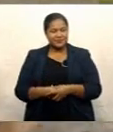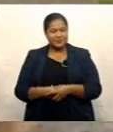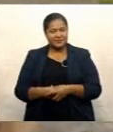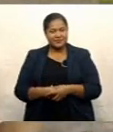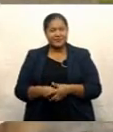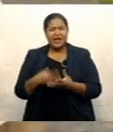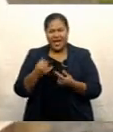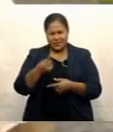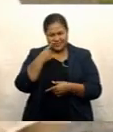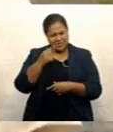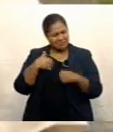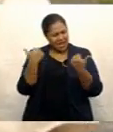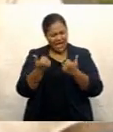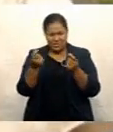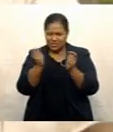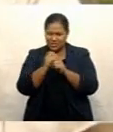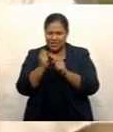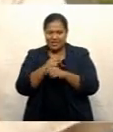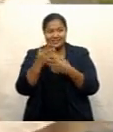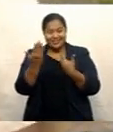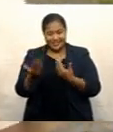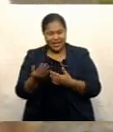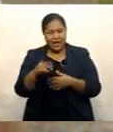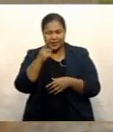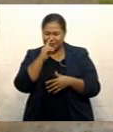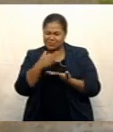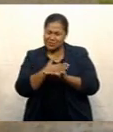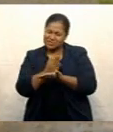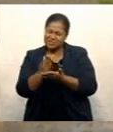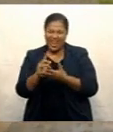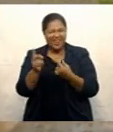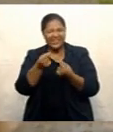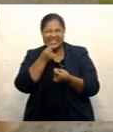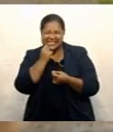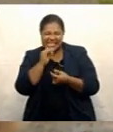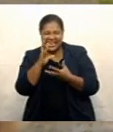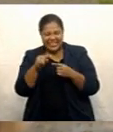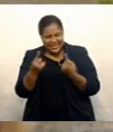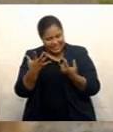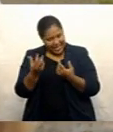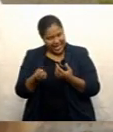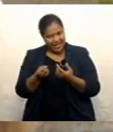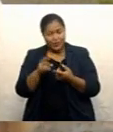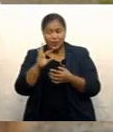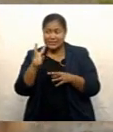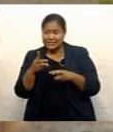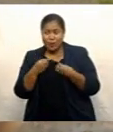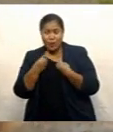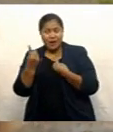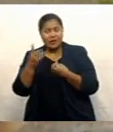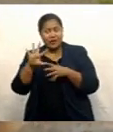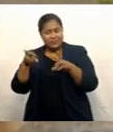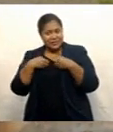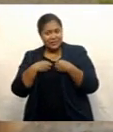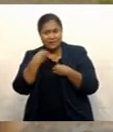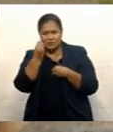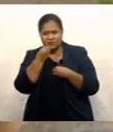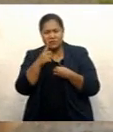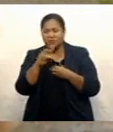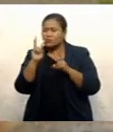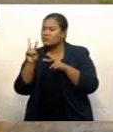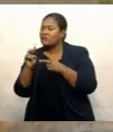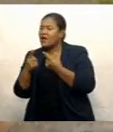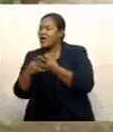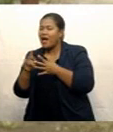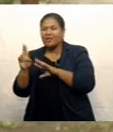I have seen a lot of changes. People here are sharing every little thing they have. When someone receives food, they will look out for other families